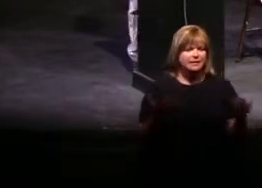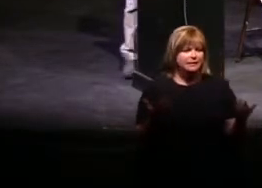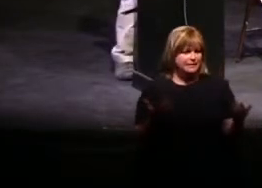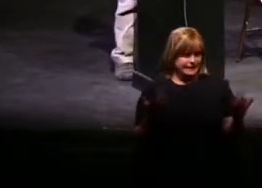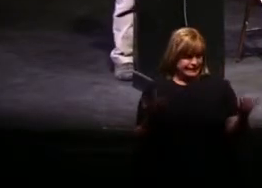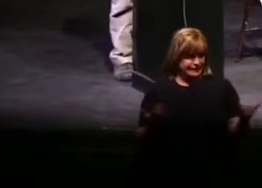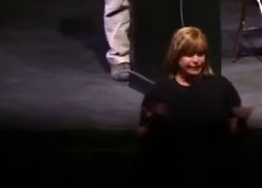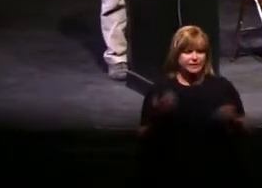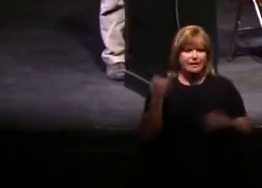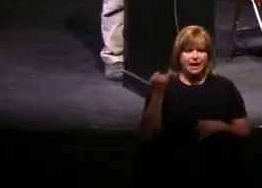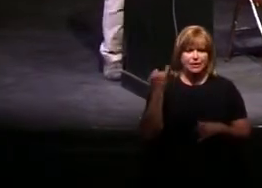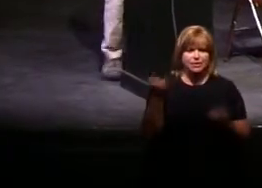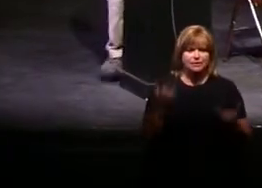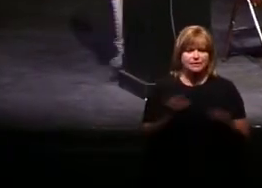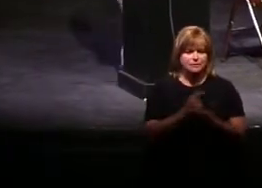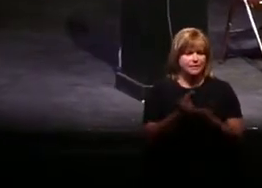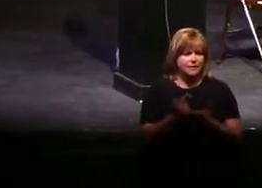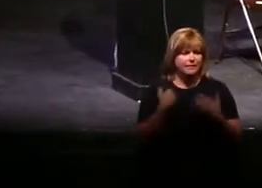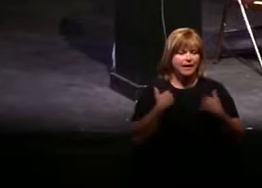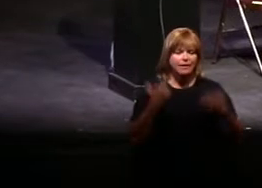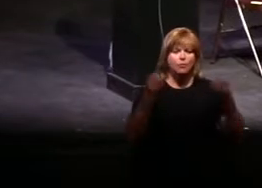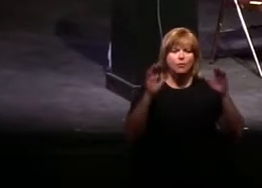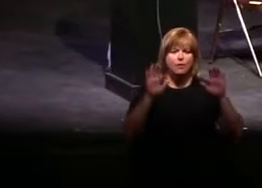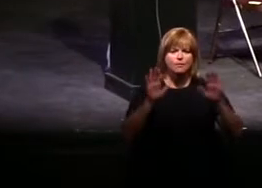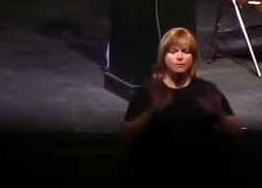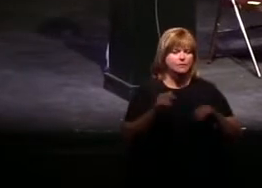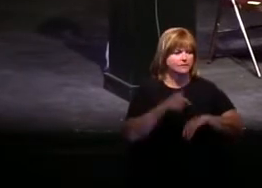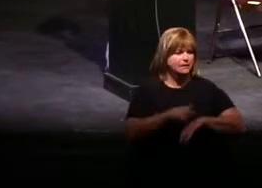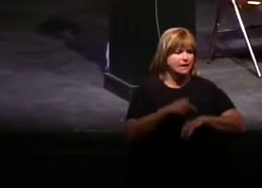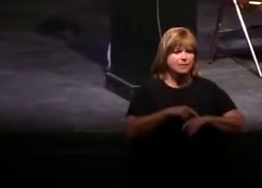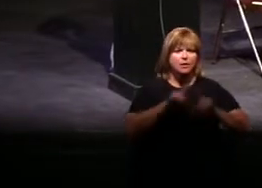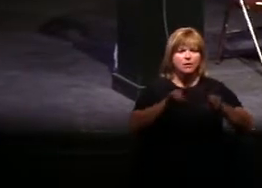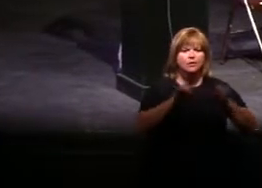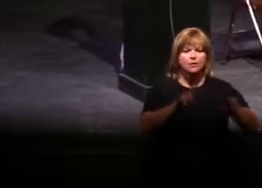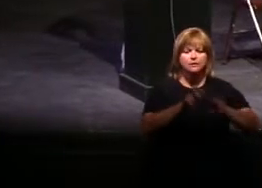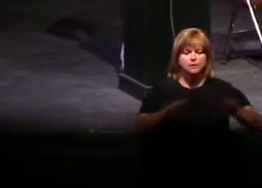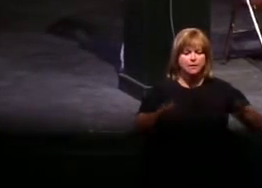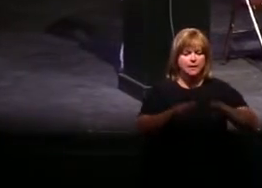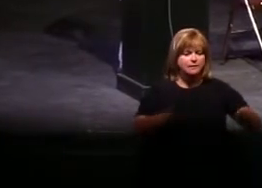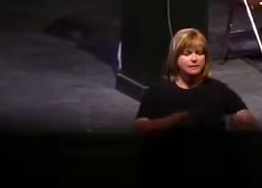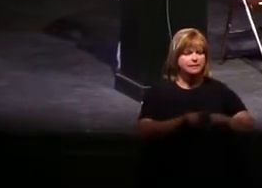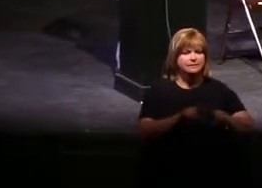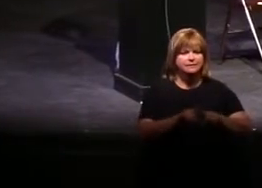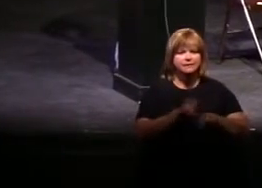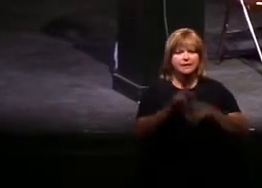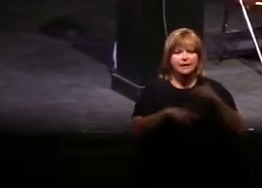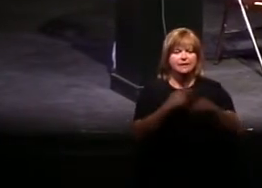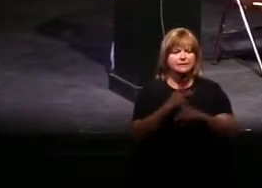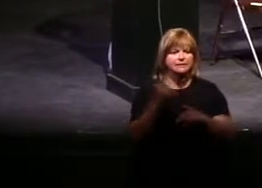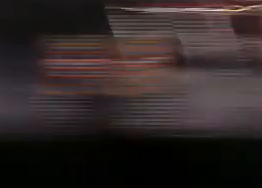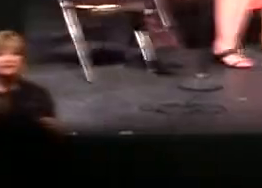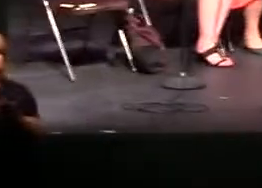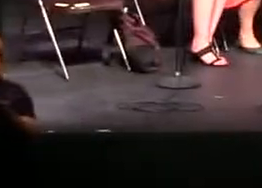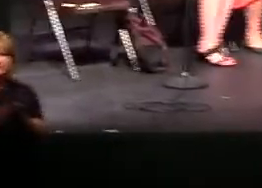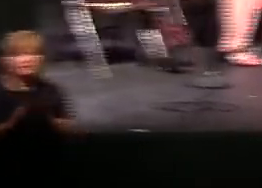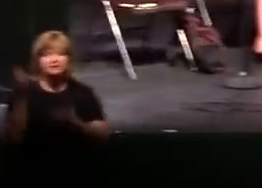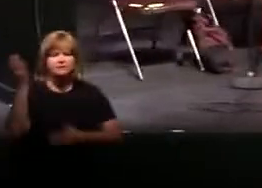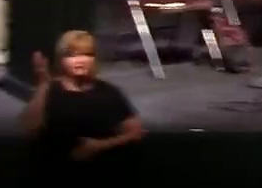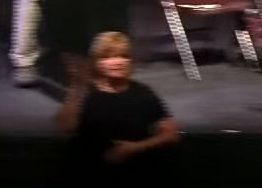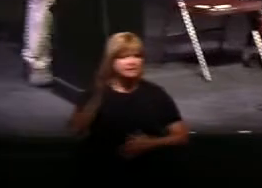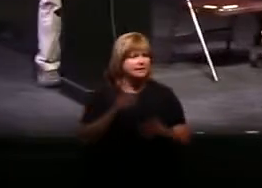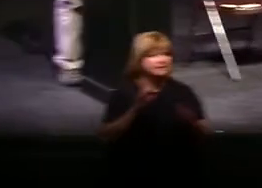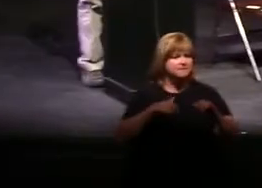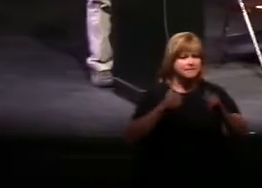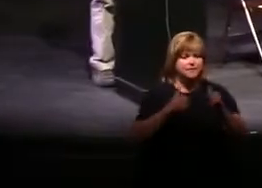week. I've had a wonderful time attending panels and plenaries, visiting the exhibits, and catching up with many of you